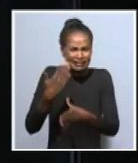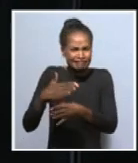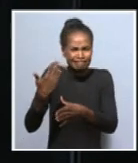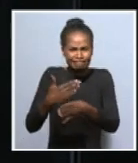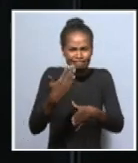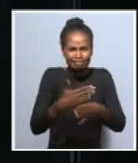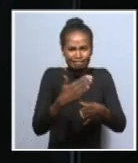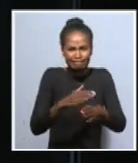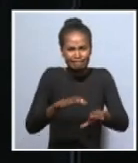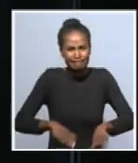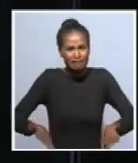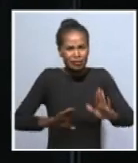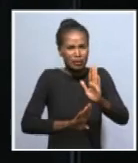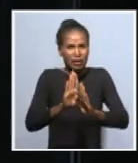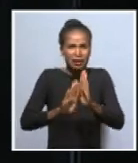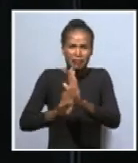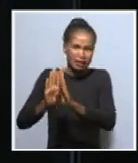that